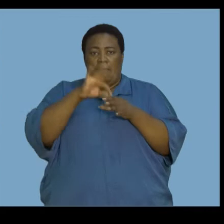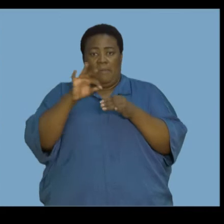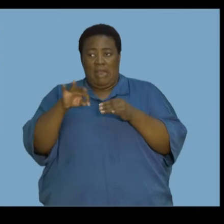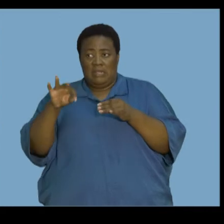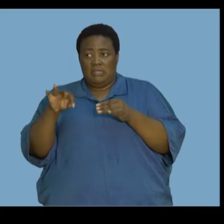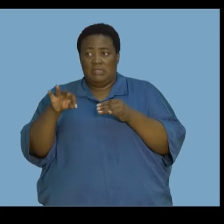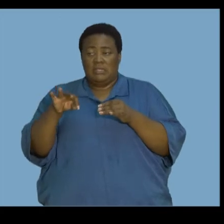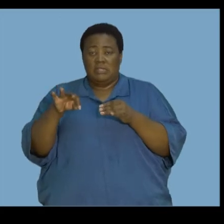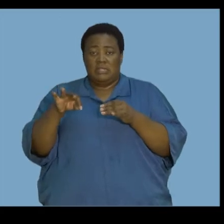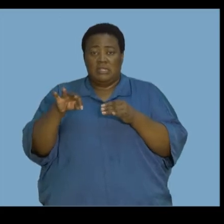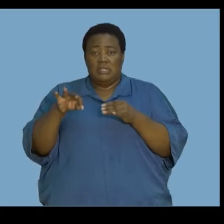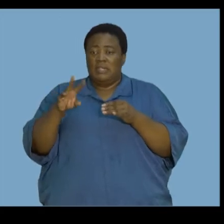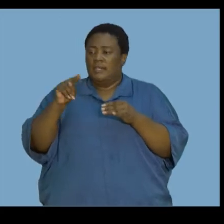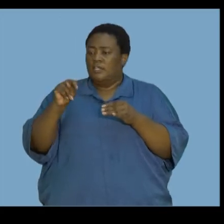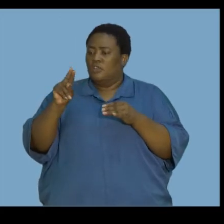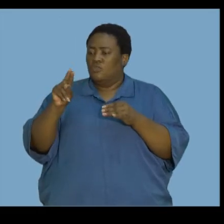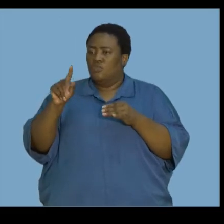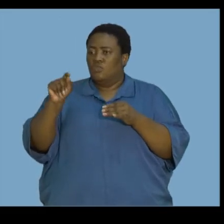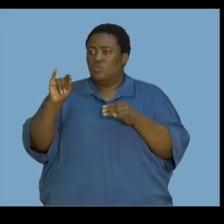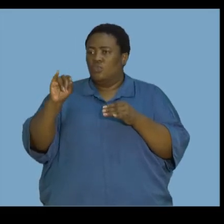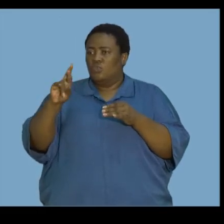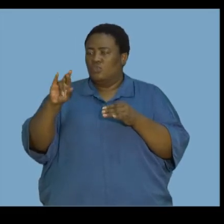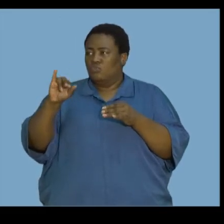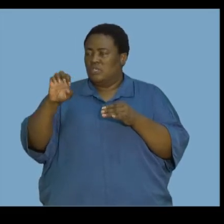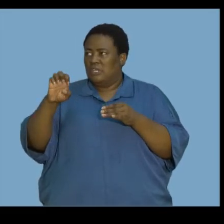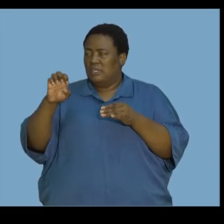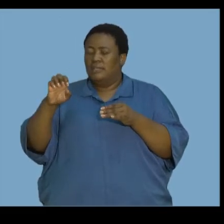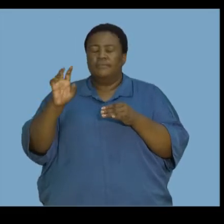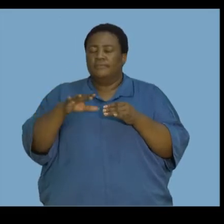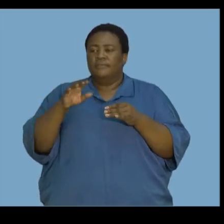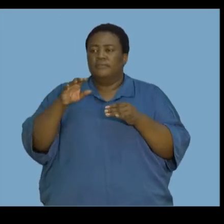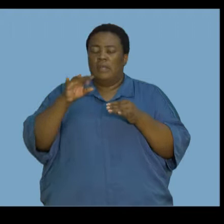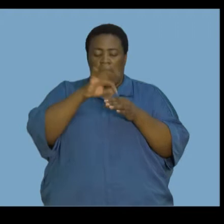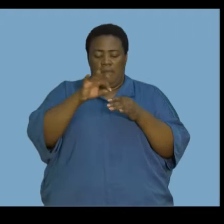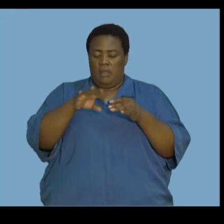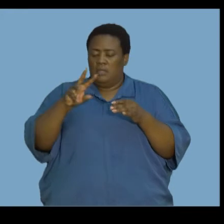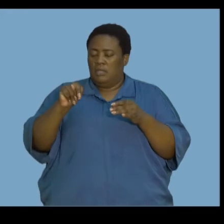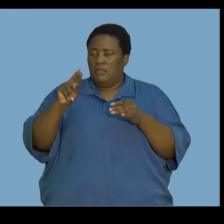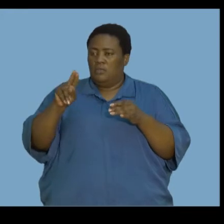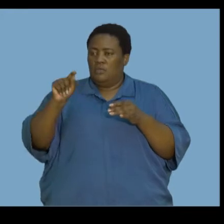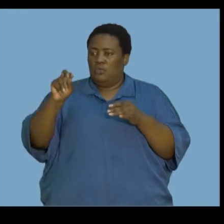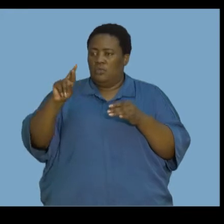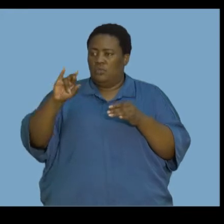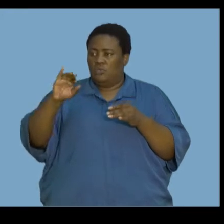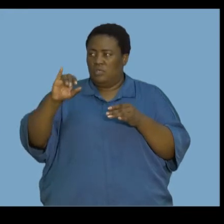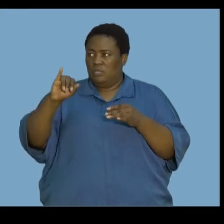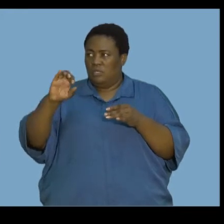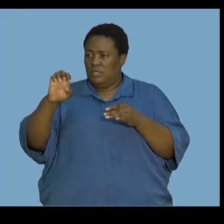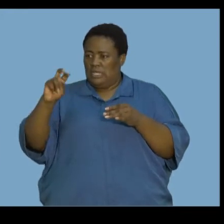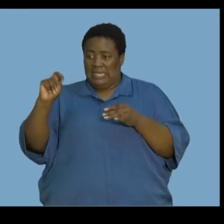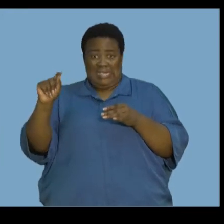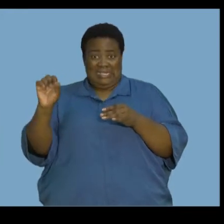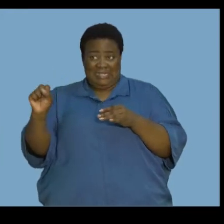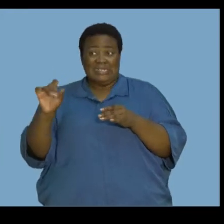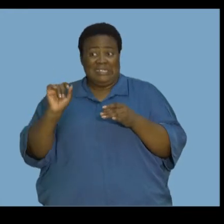aging aquatic ecosystems such as lakes. The productivity or fertility of such an ecosystem naturally